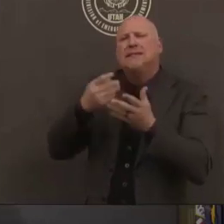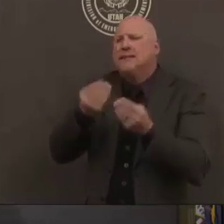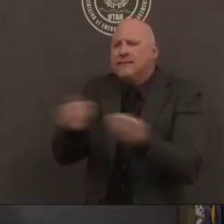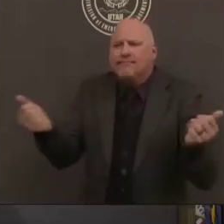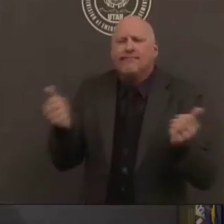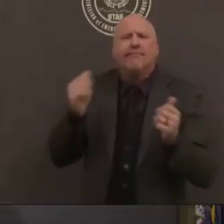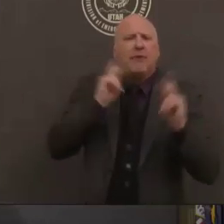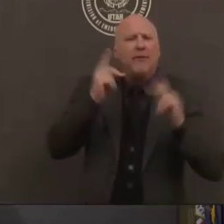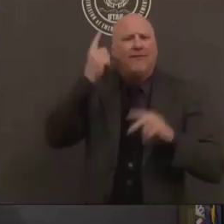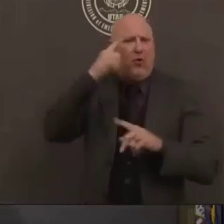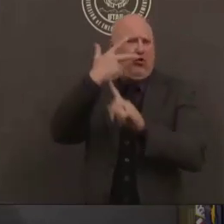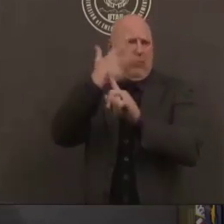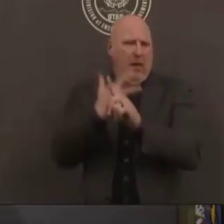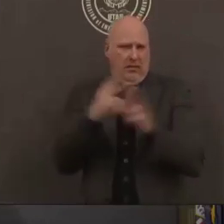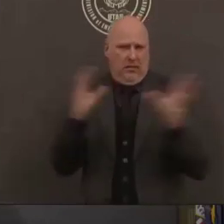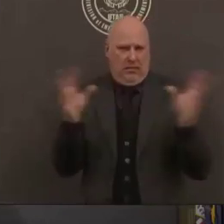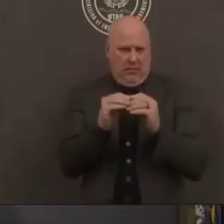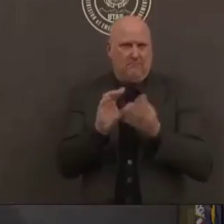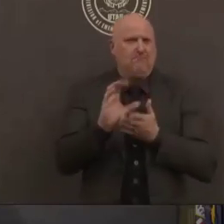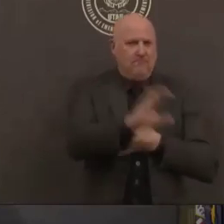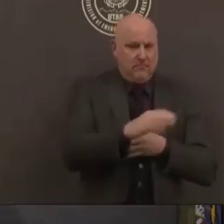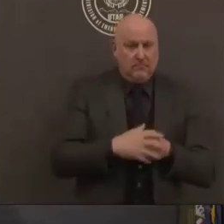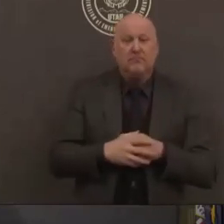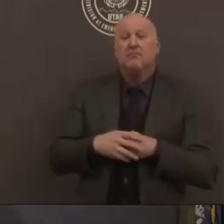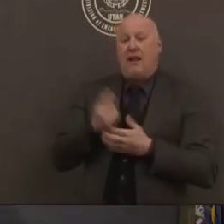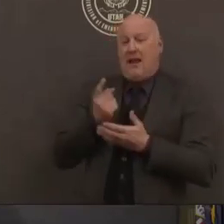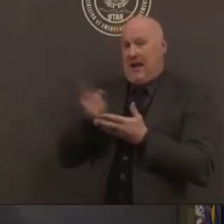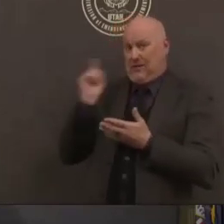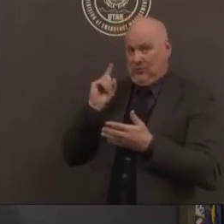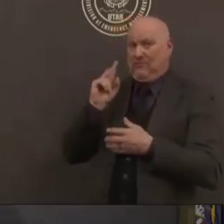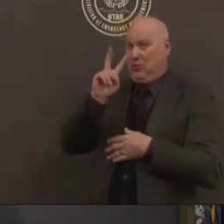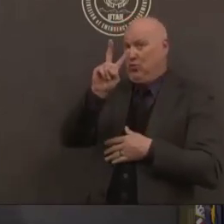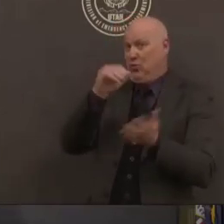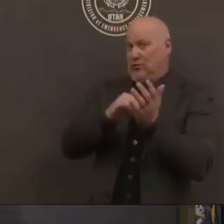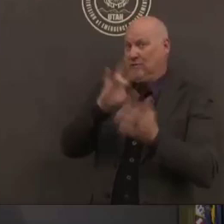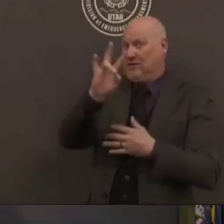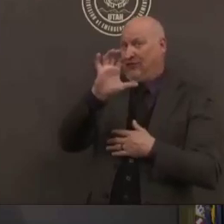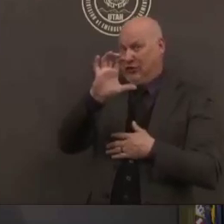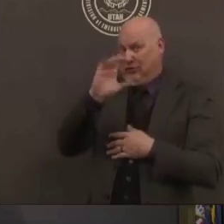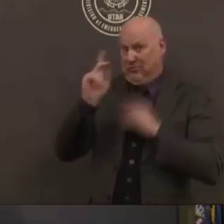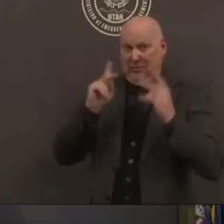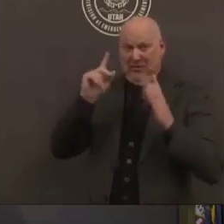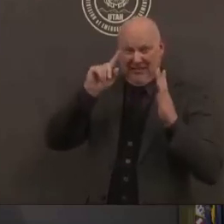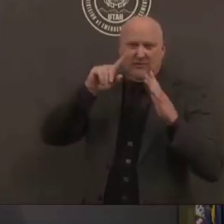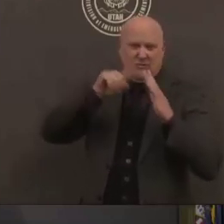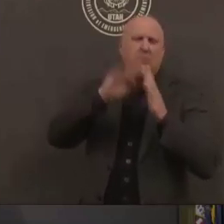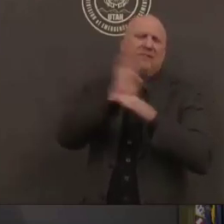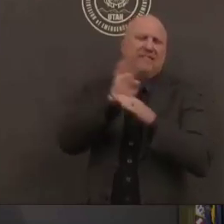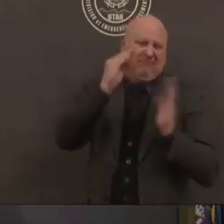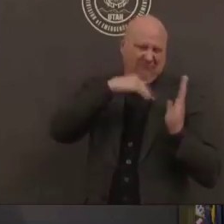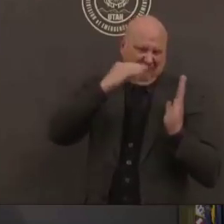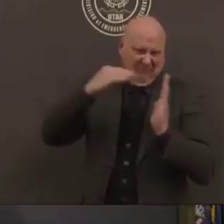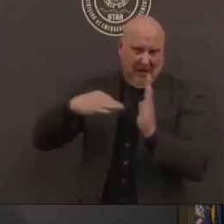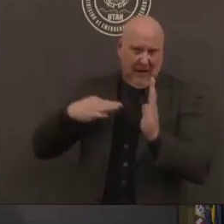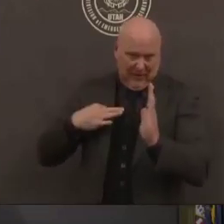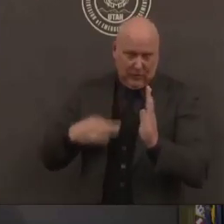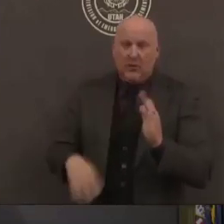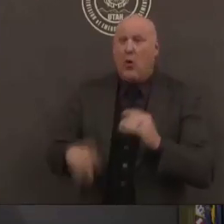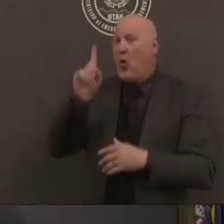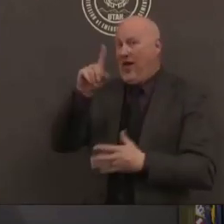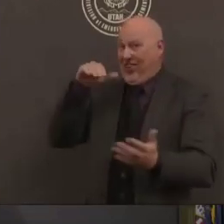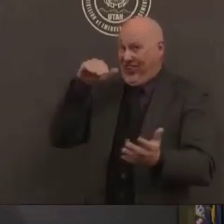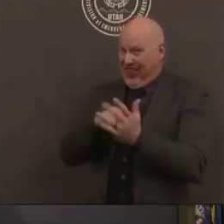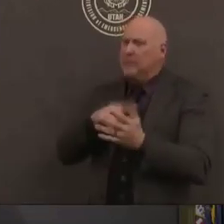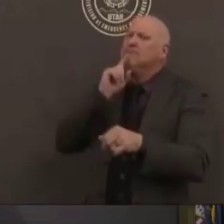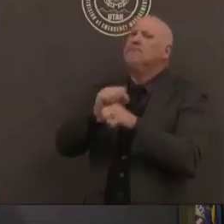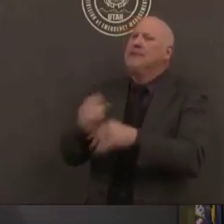application process, and just over 1,000 completed the process before the deadline and were reviewed for the first